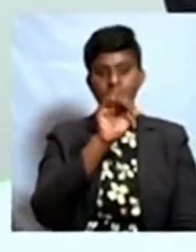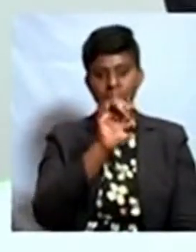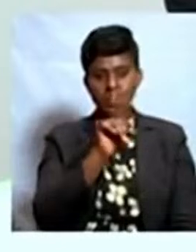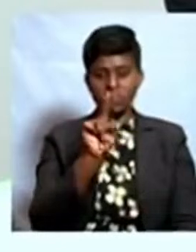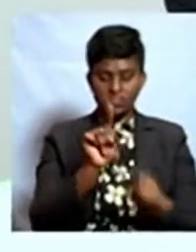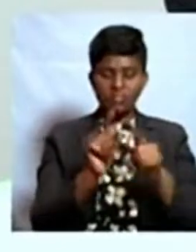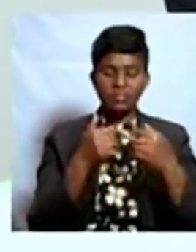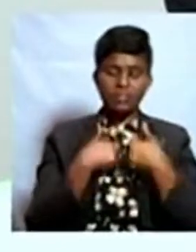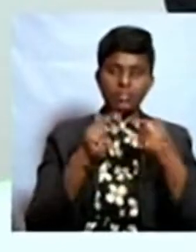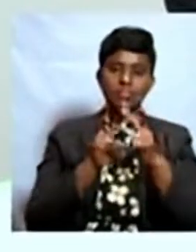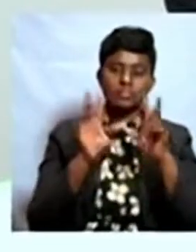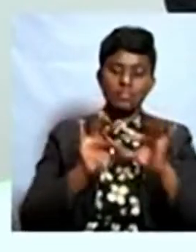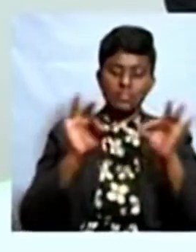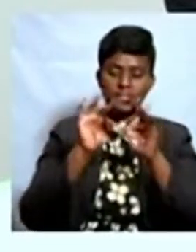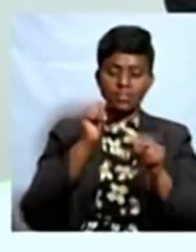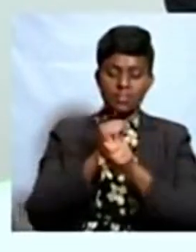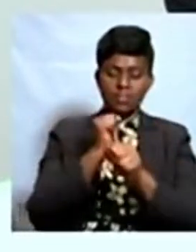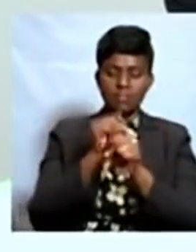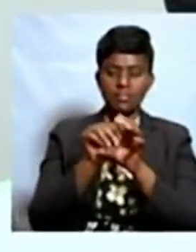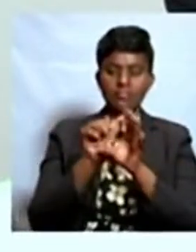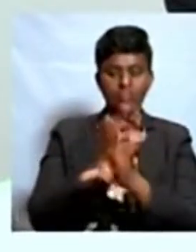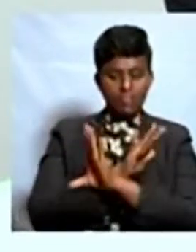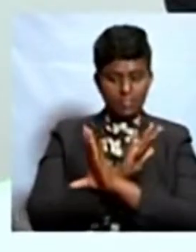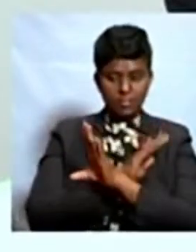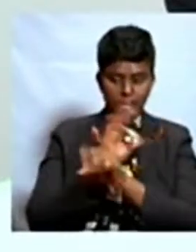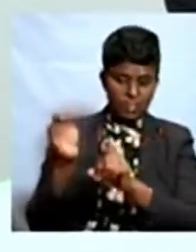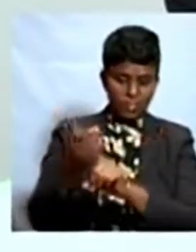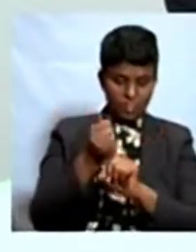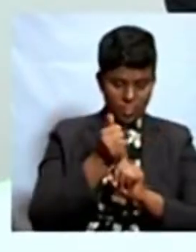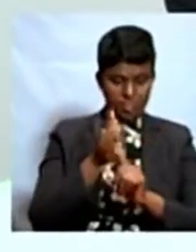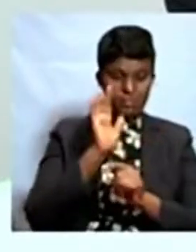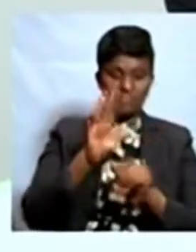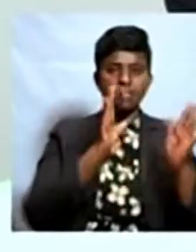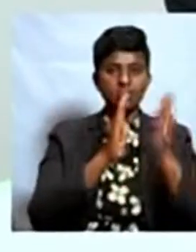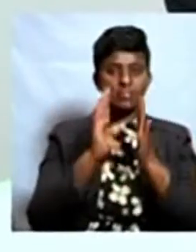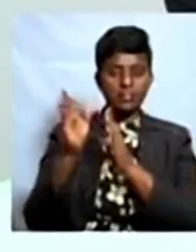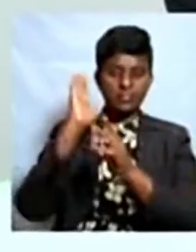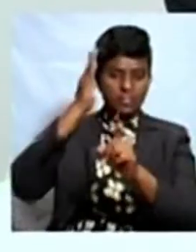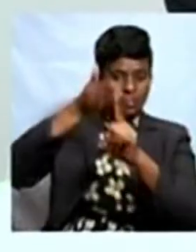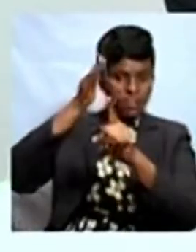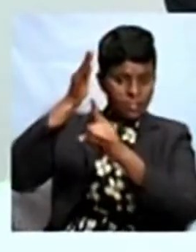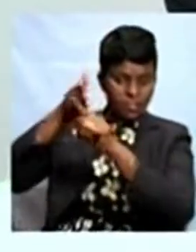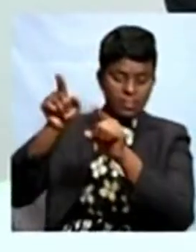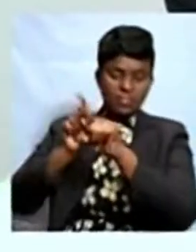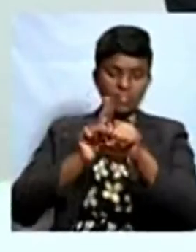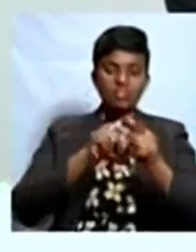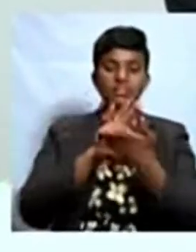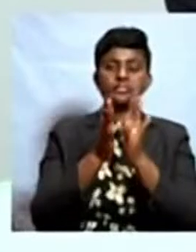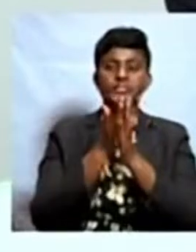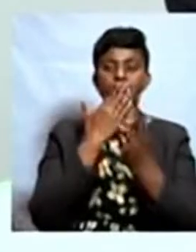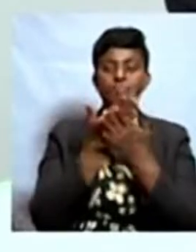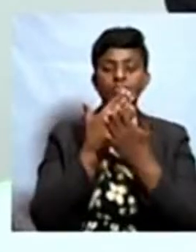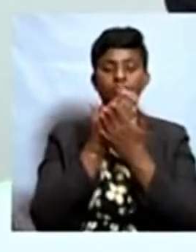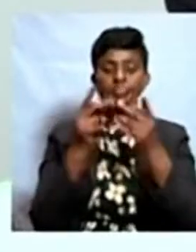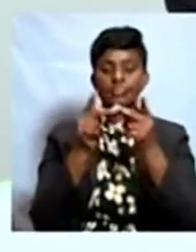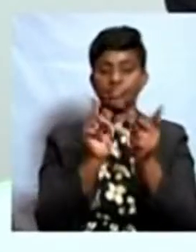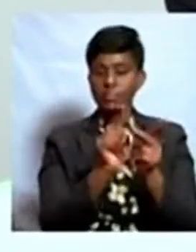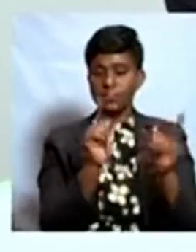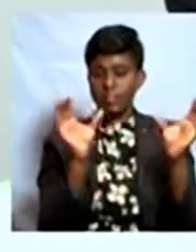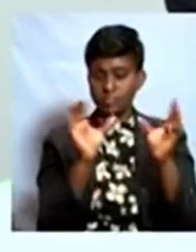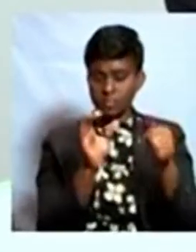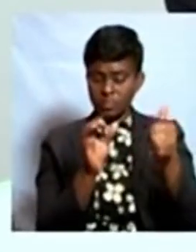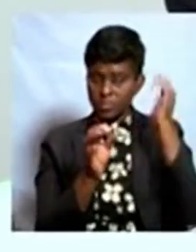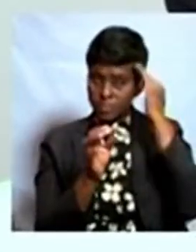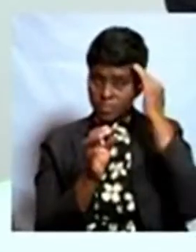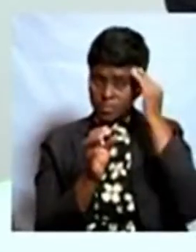key role in Zambia achieving its desired goal to be an aviation hub. The committee may wish to